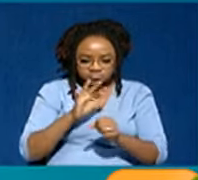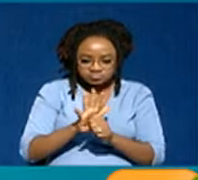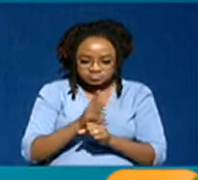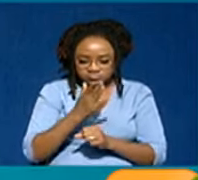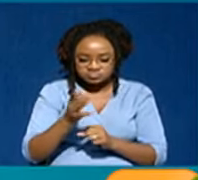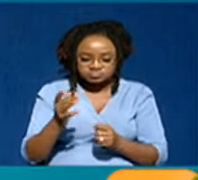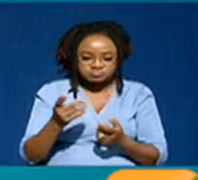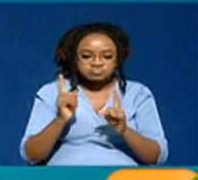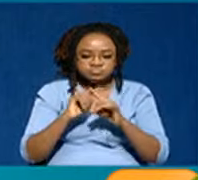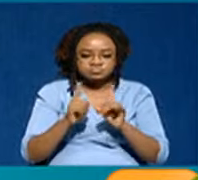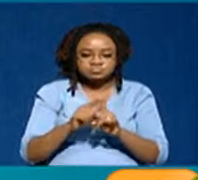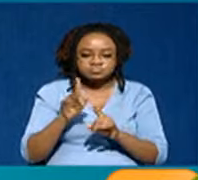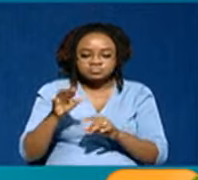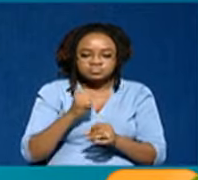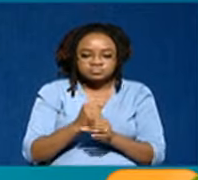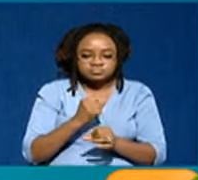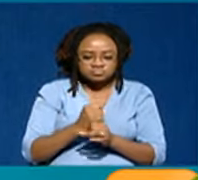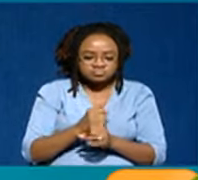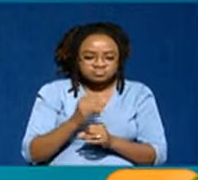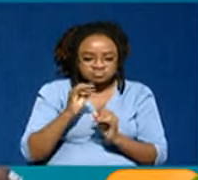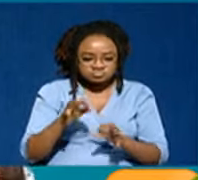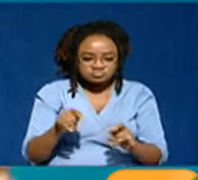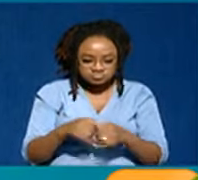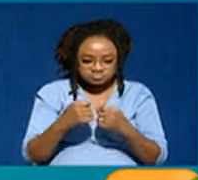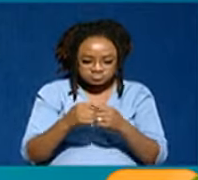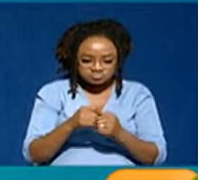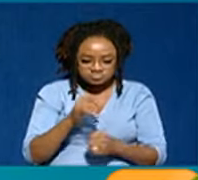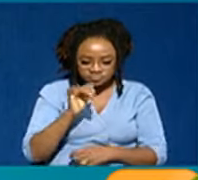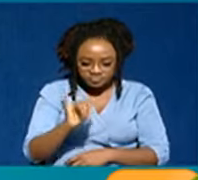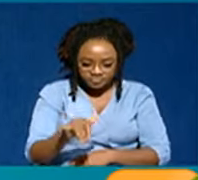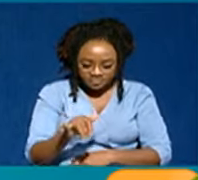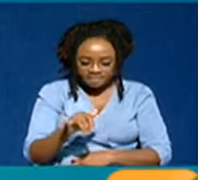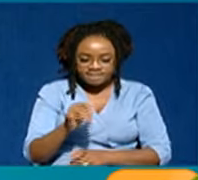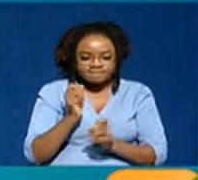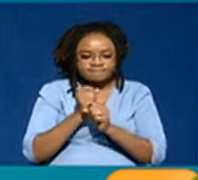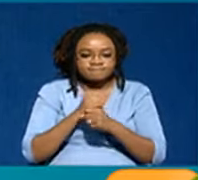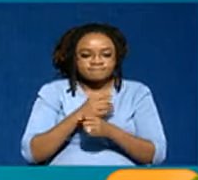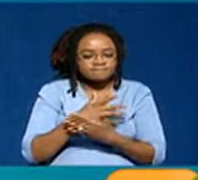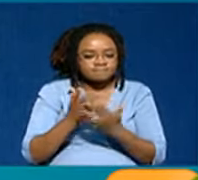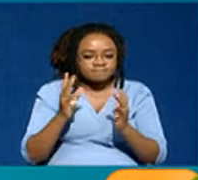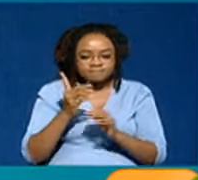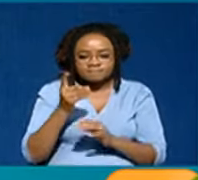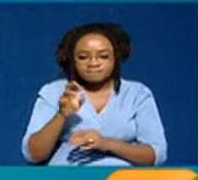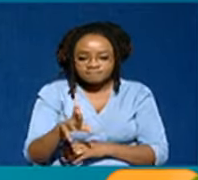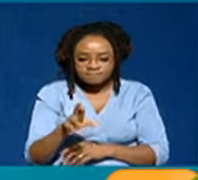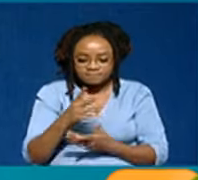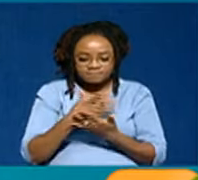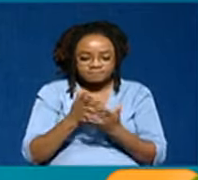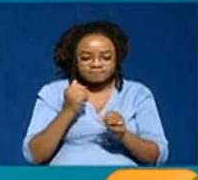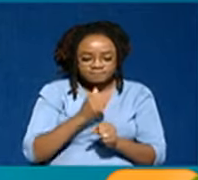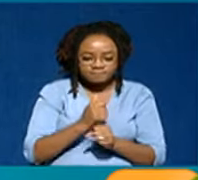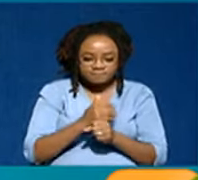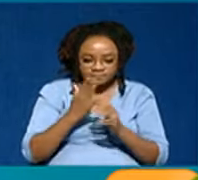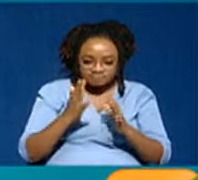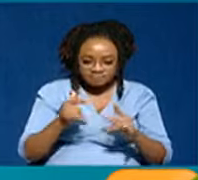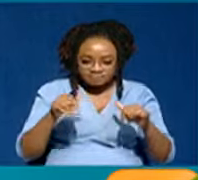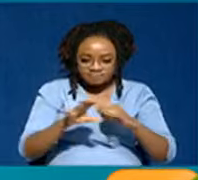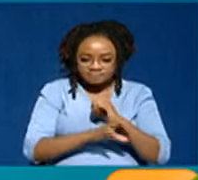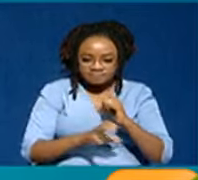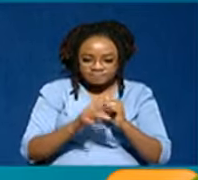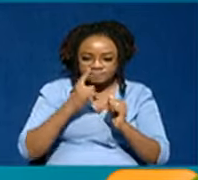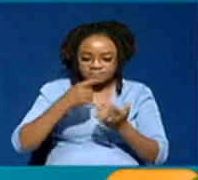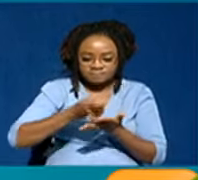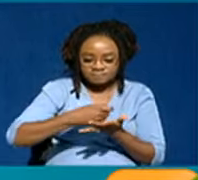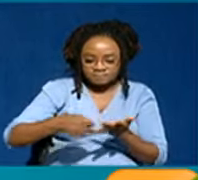the work that they do. So violating that collective bargaining makes any doctor or any worker in this country who has signed a